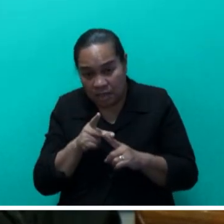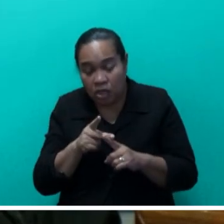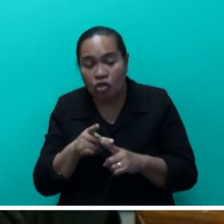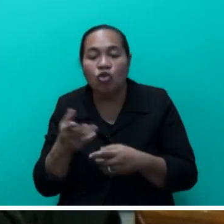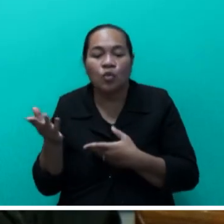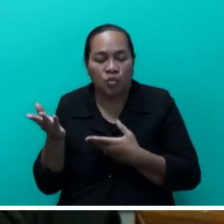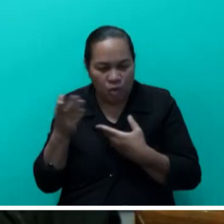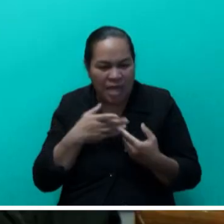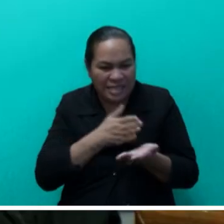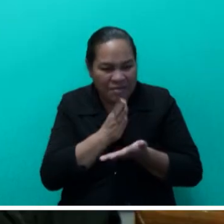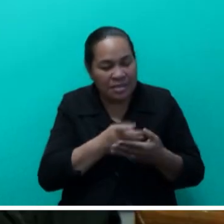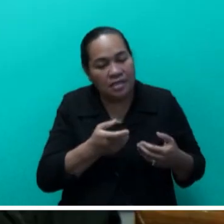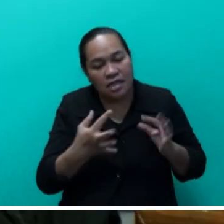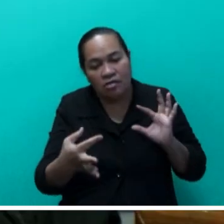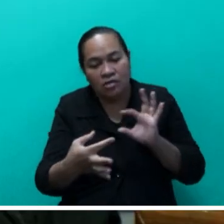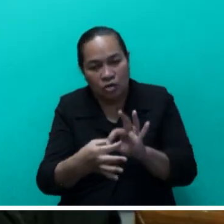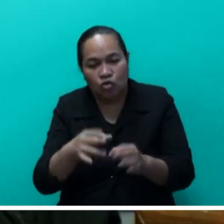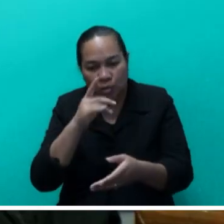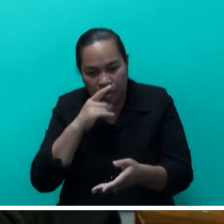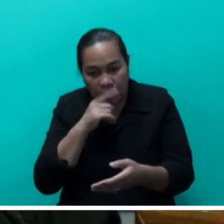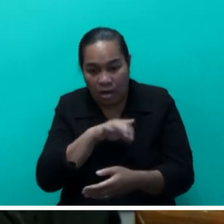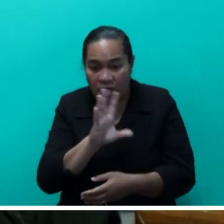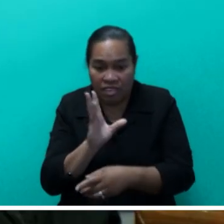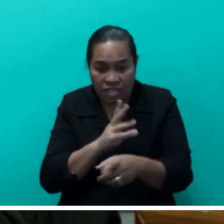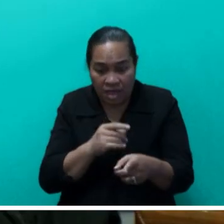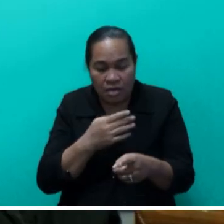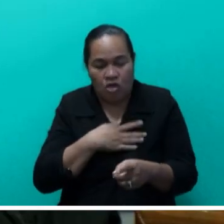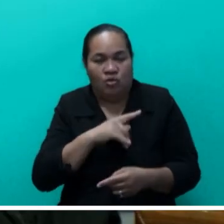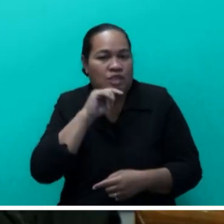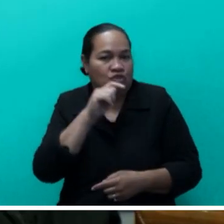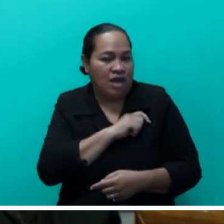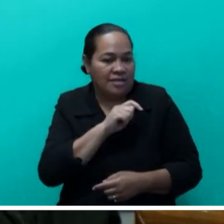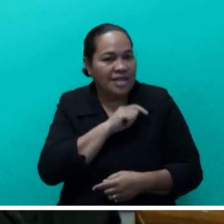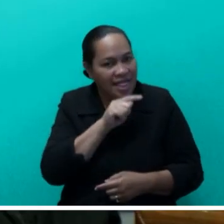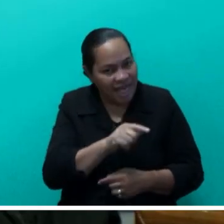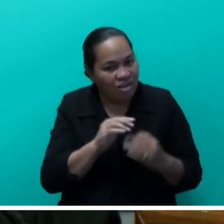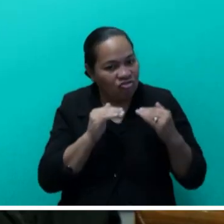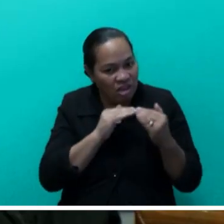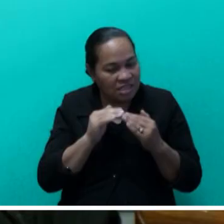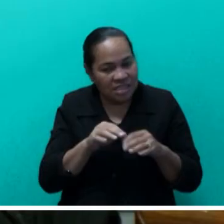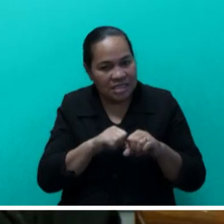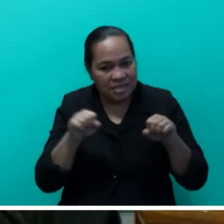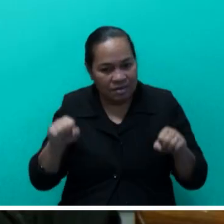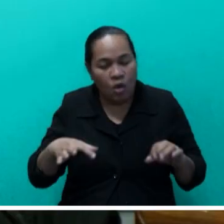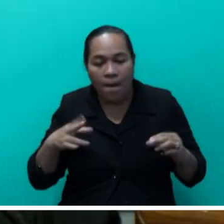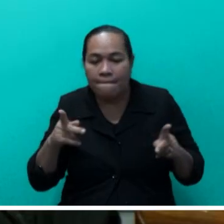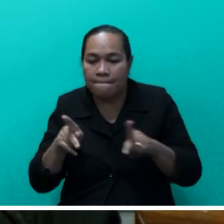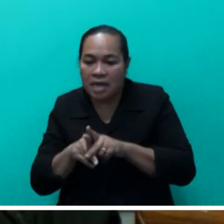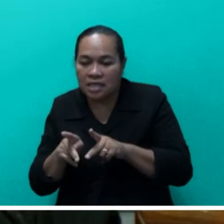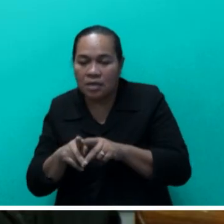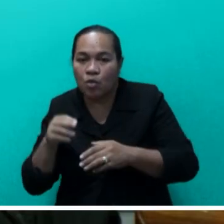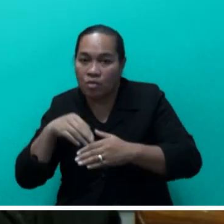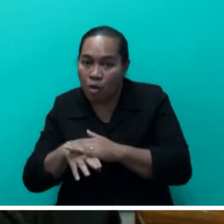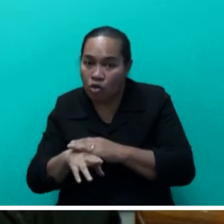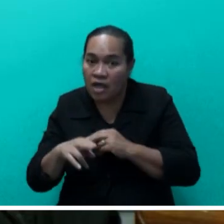to the people, strengthening their trust and confidence in the justice system. As part of this effort, in partnership with Post Fiji,